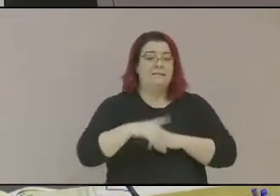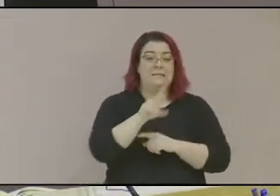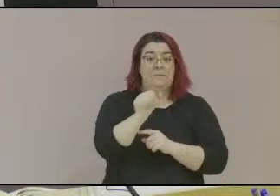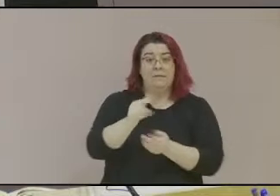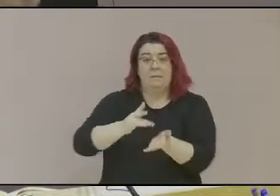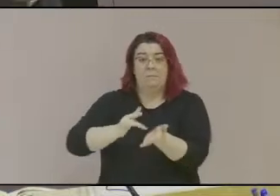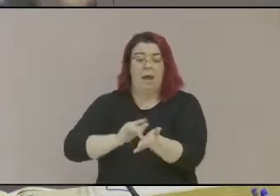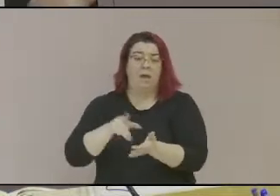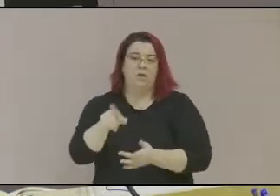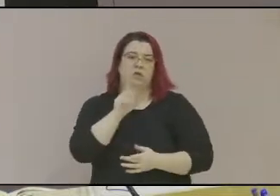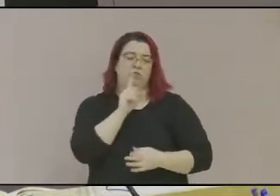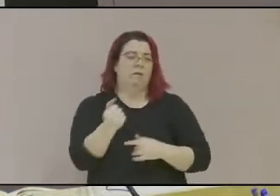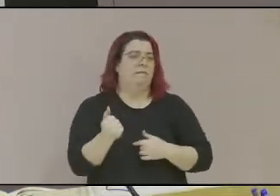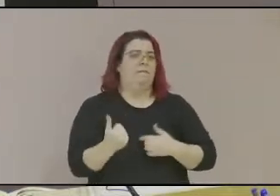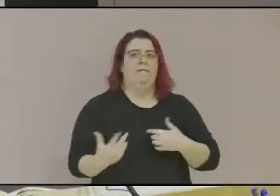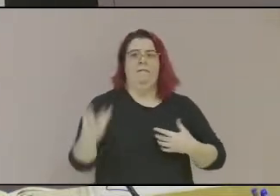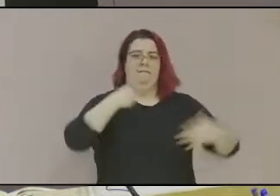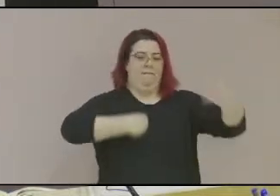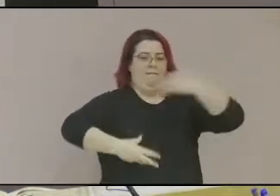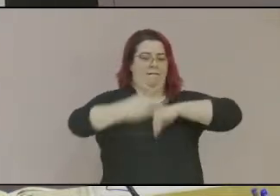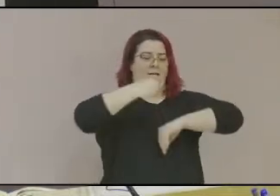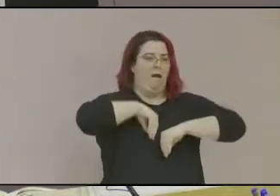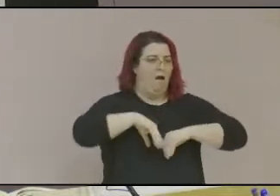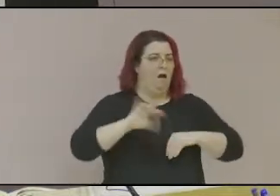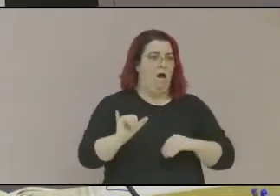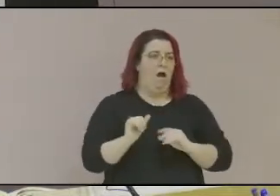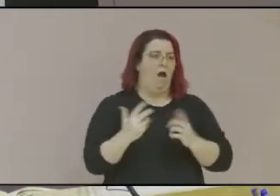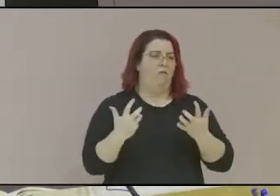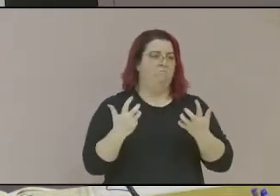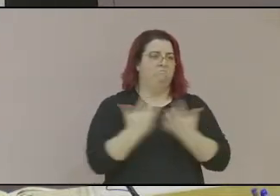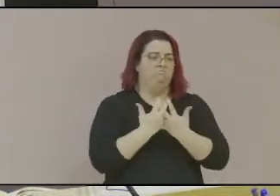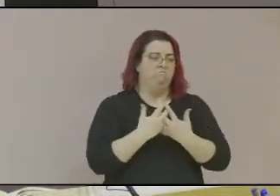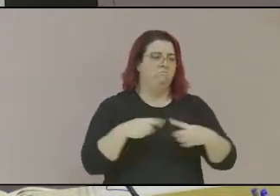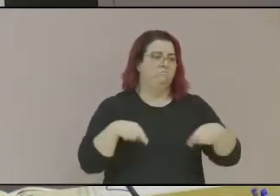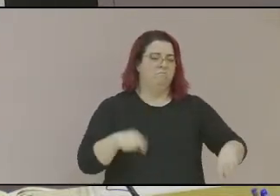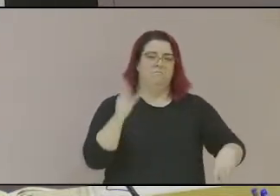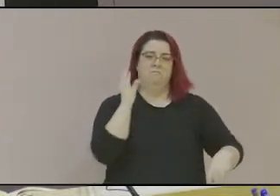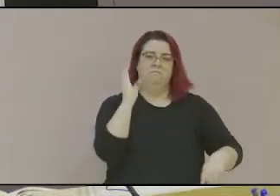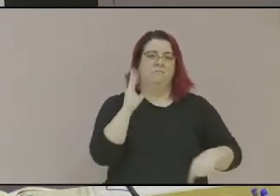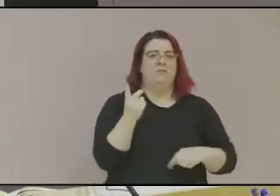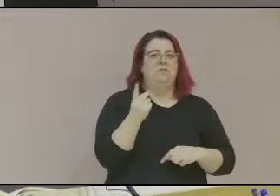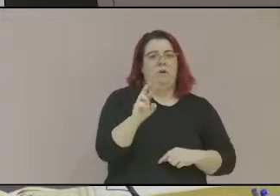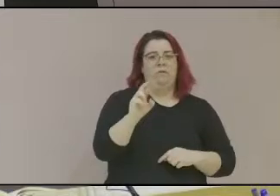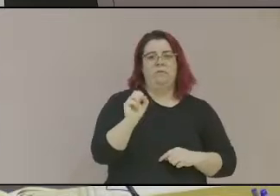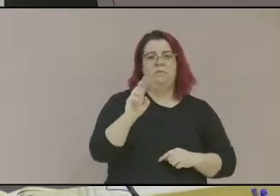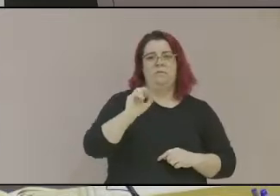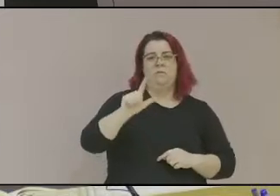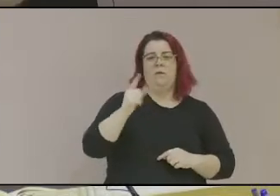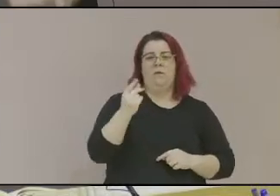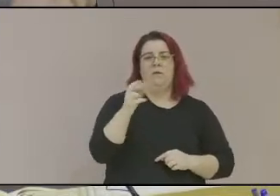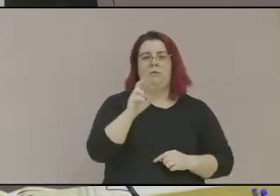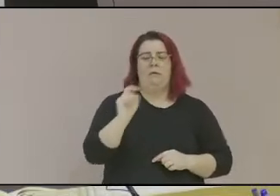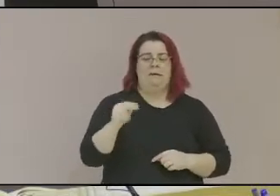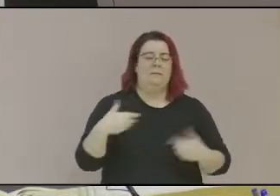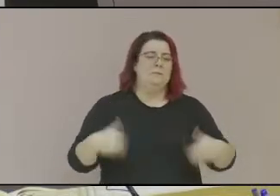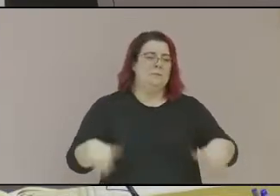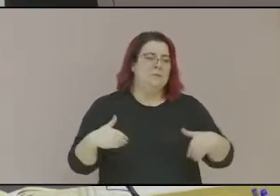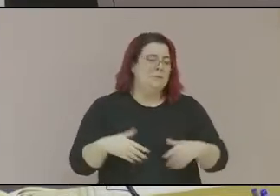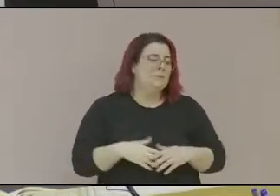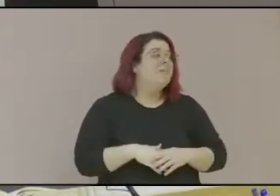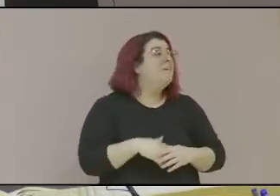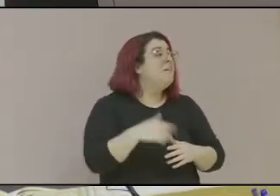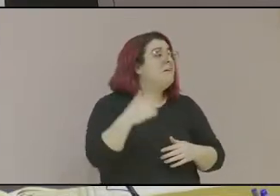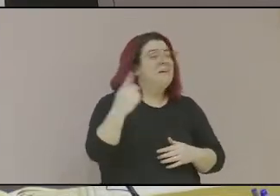so well-suited to be the Dr. Saul Green Memorial Lecture, and if we can all join me, please, in welcoming